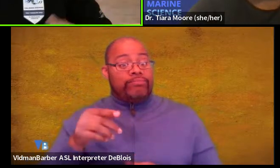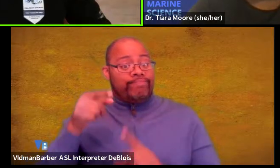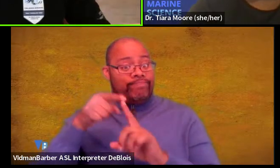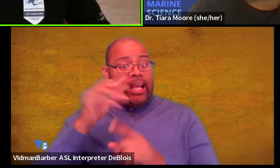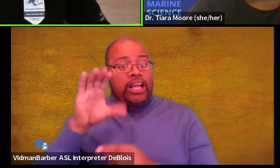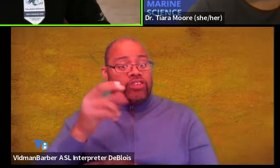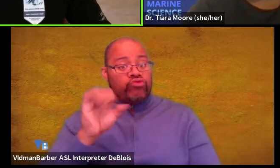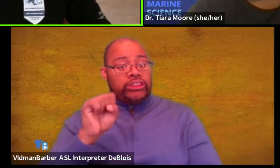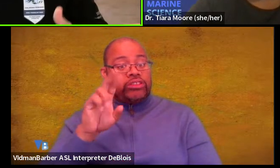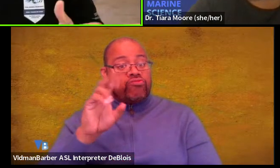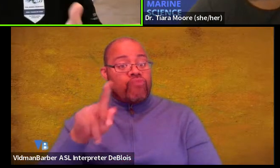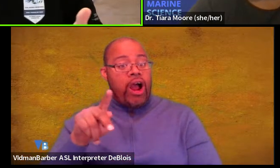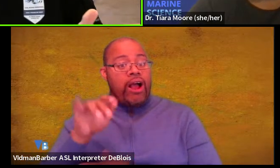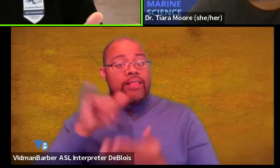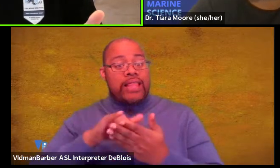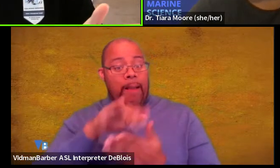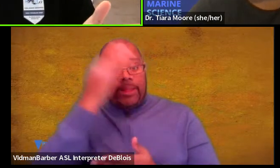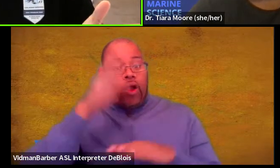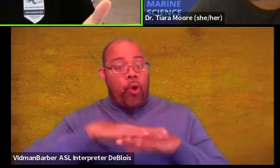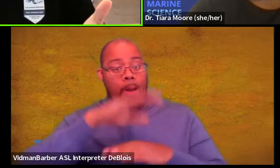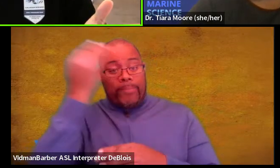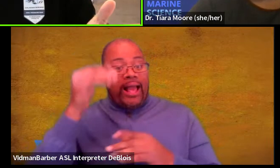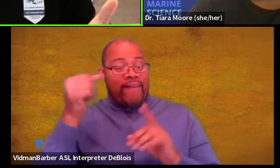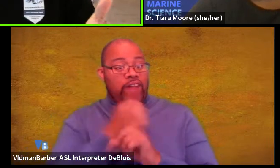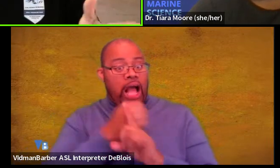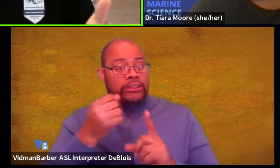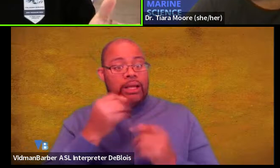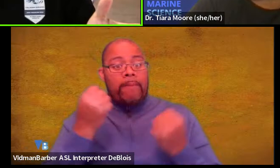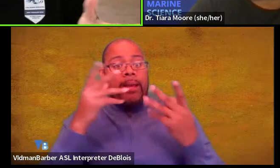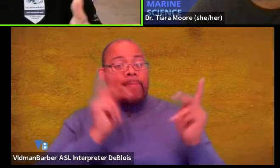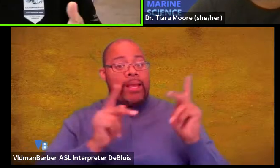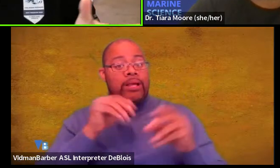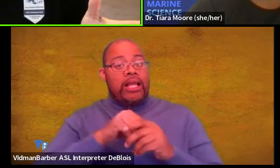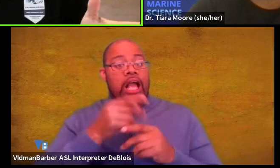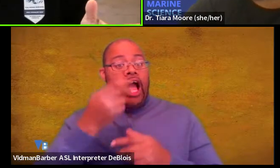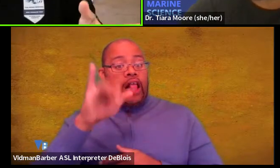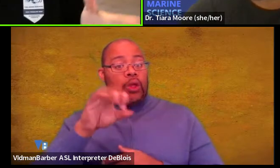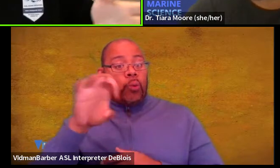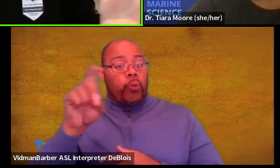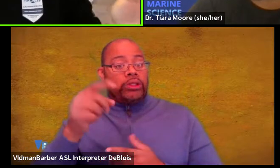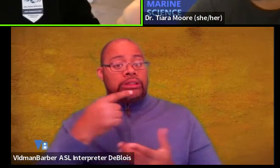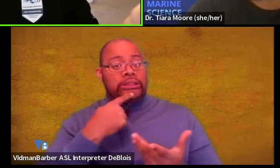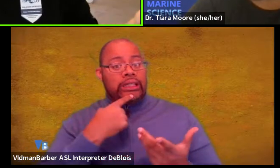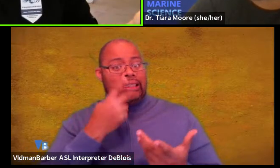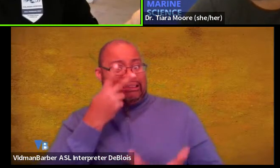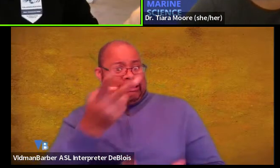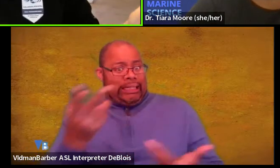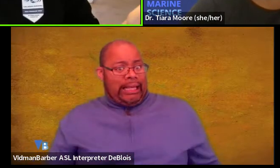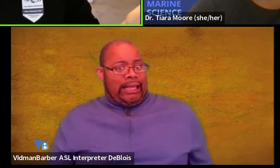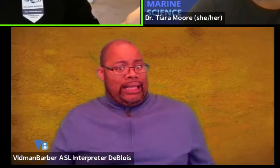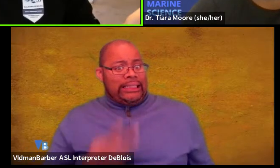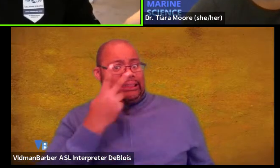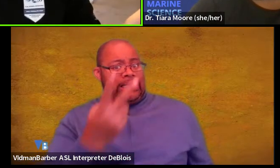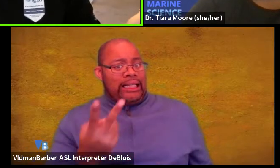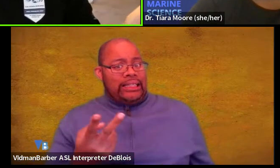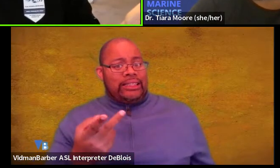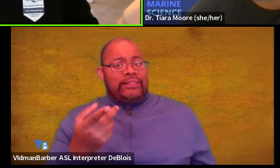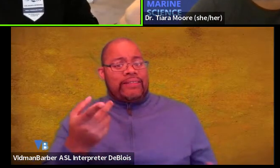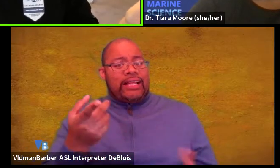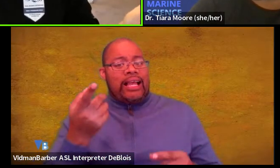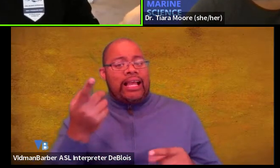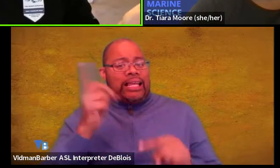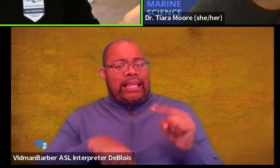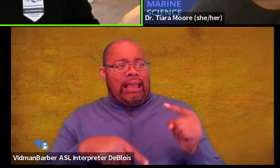and Chris Rock. That was Black on Black violence. And a lot of people in Hollywood and elsewhere are saying, see, that they